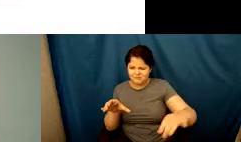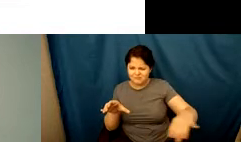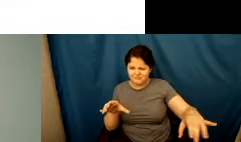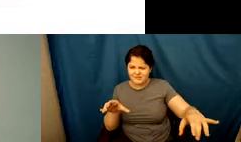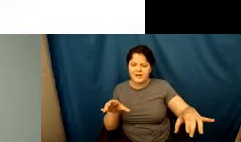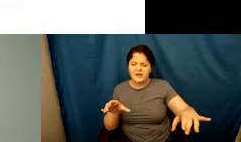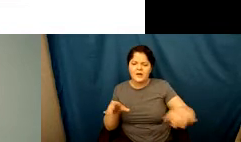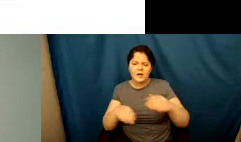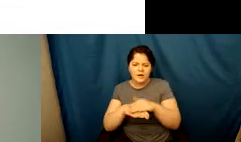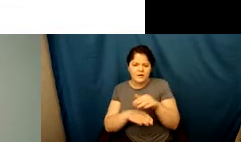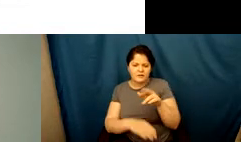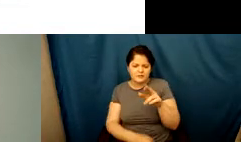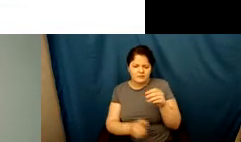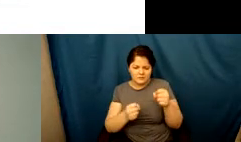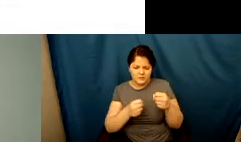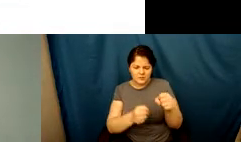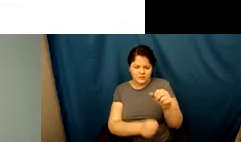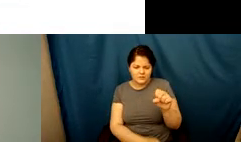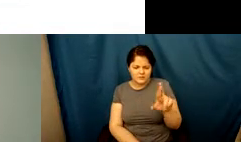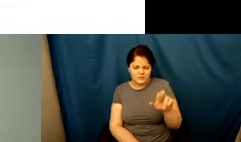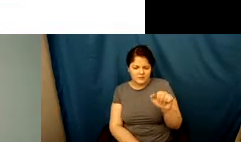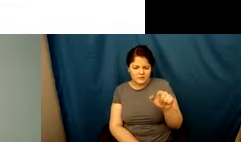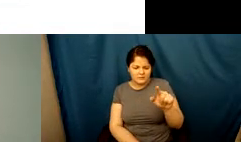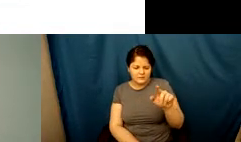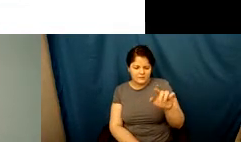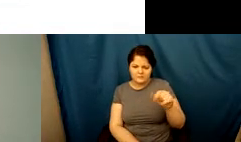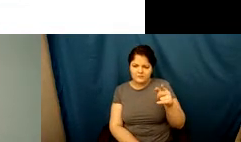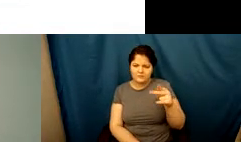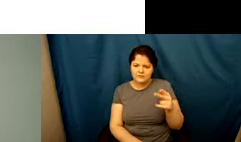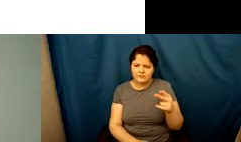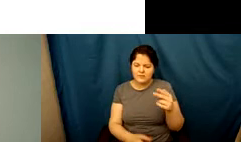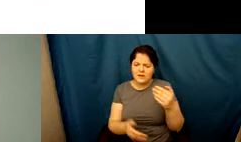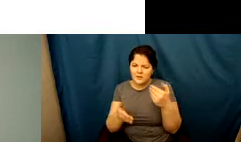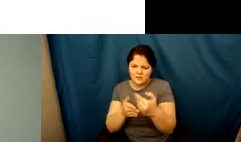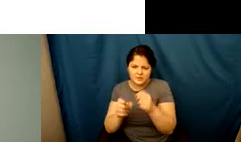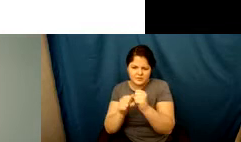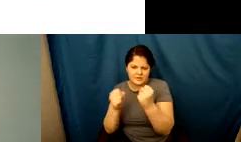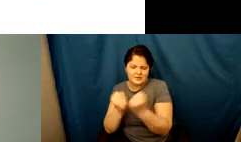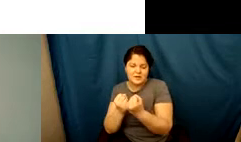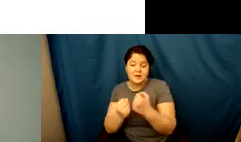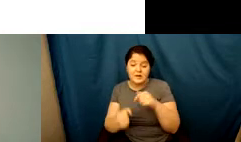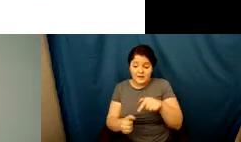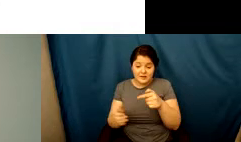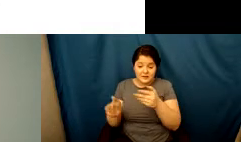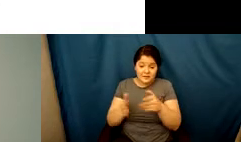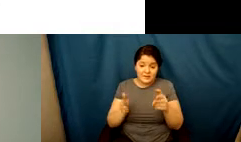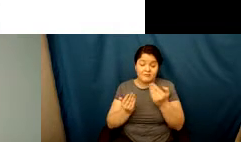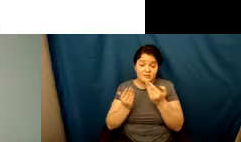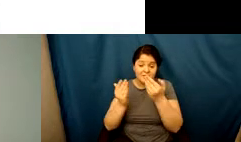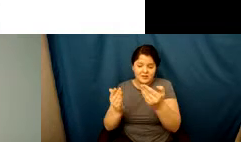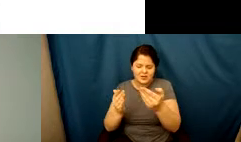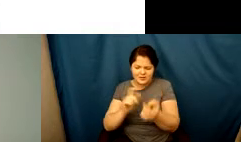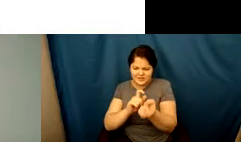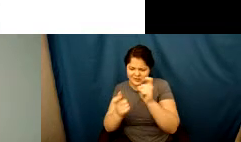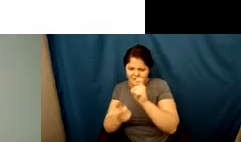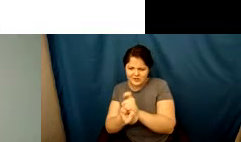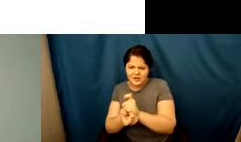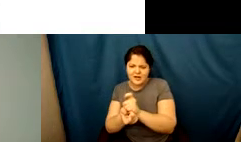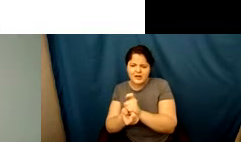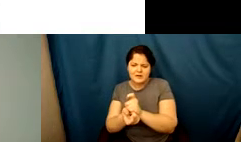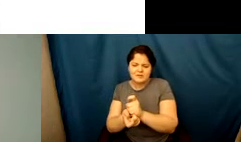that's on Raleigh adjacent to the station. So part of what this is proposing to do is reconfigure that to